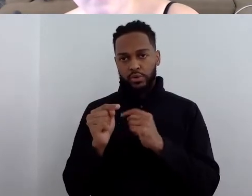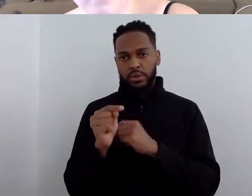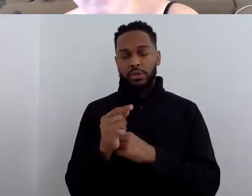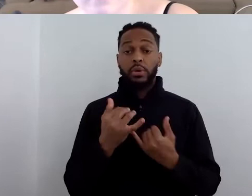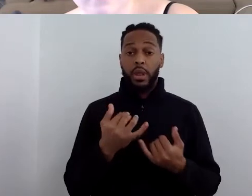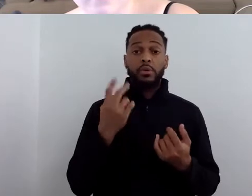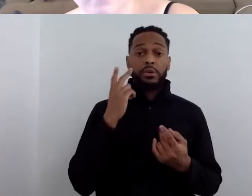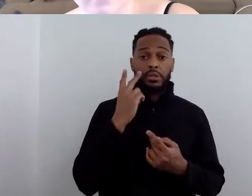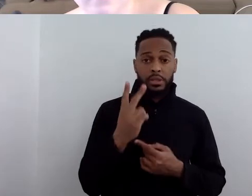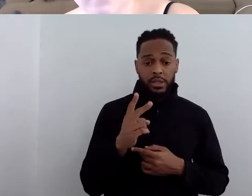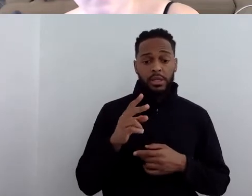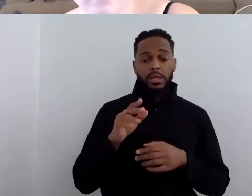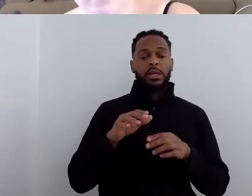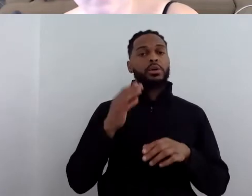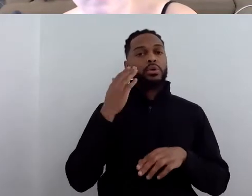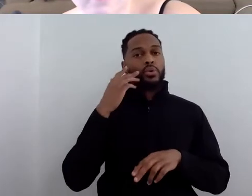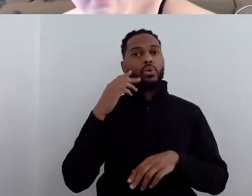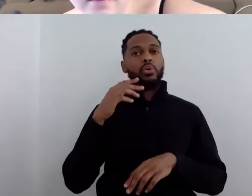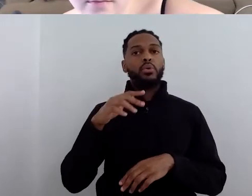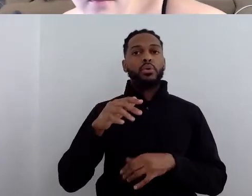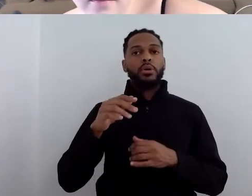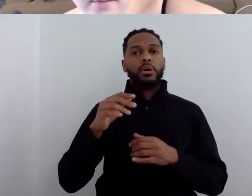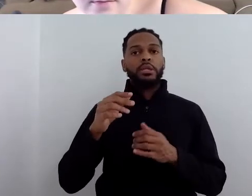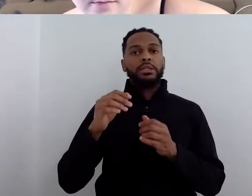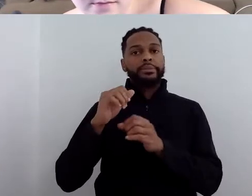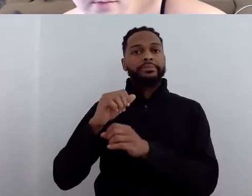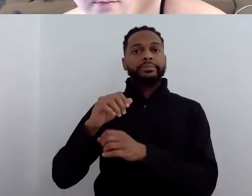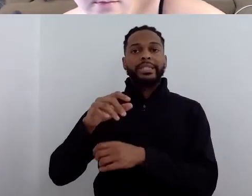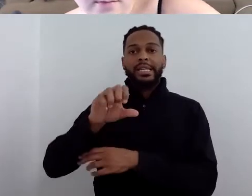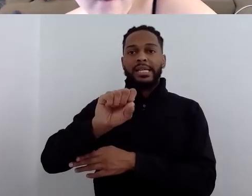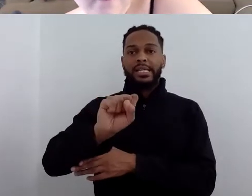So it's clear people are getting outside more.